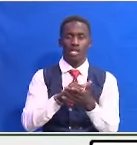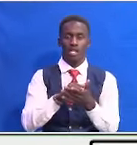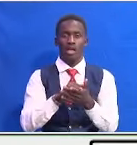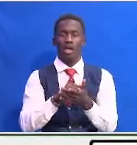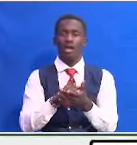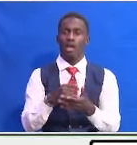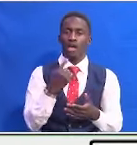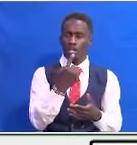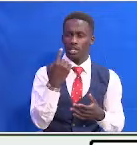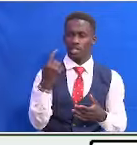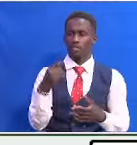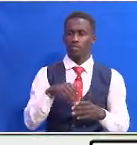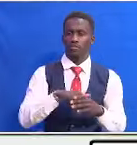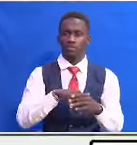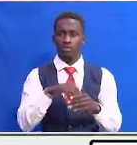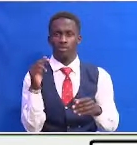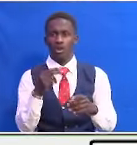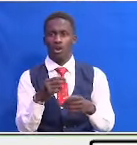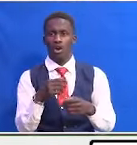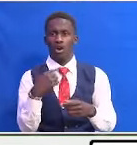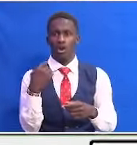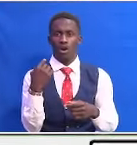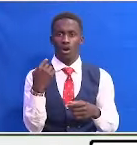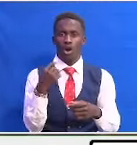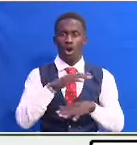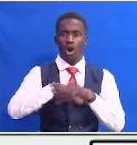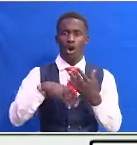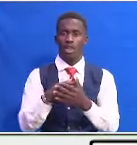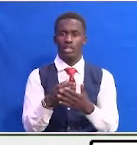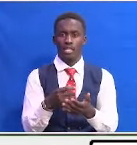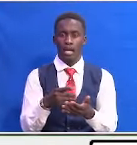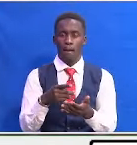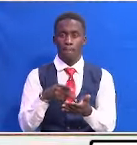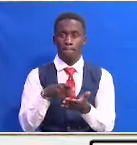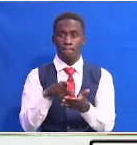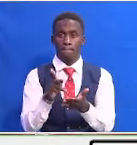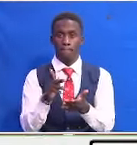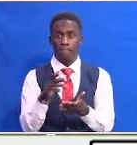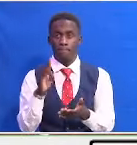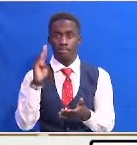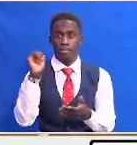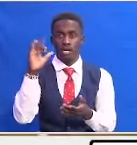accused person in court be refunded to the respective depositors.